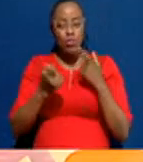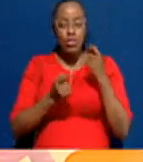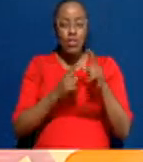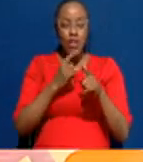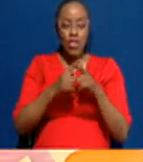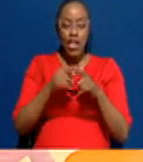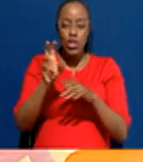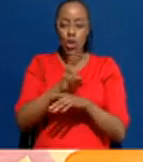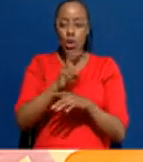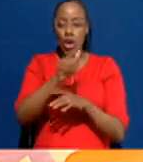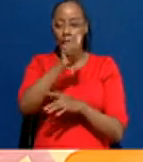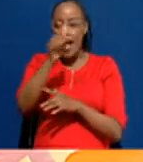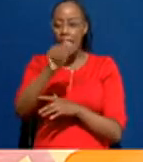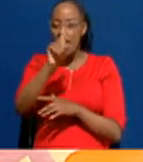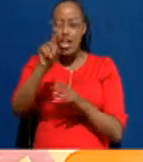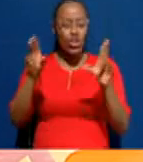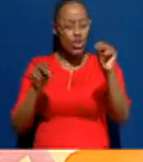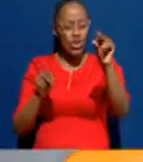Utatafuta kengine ama?